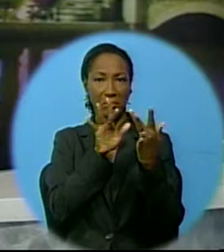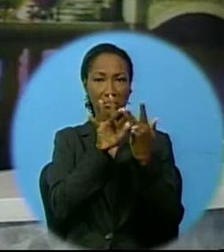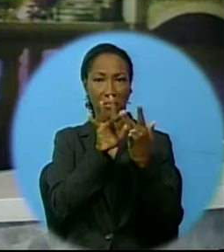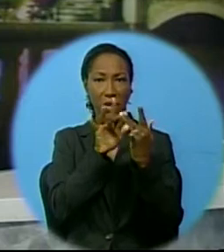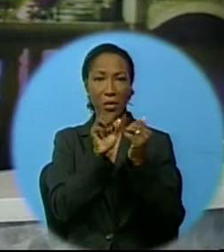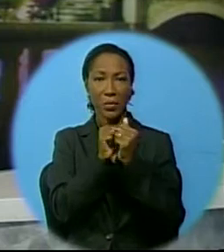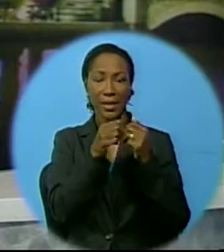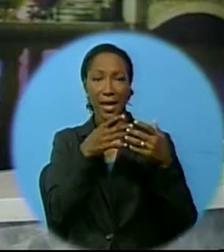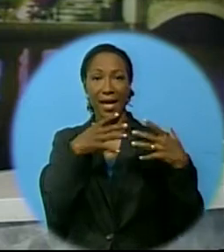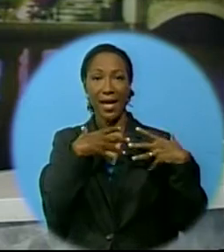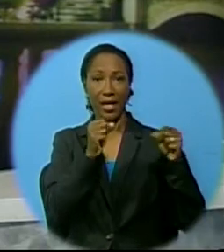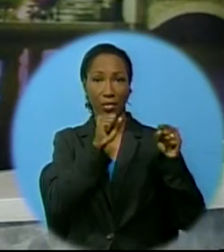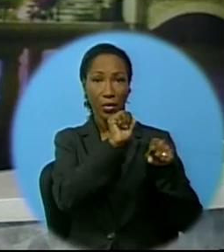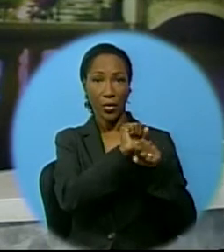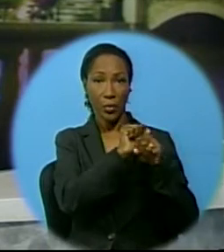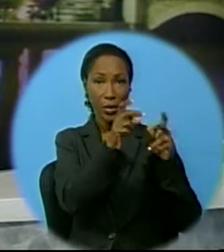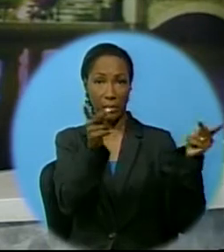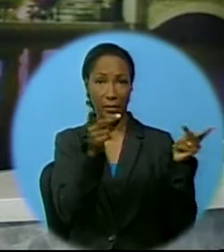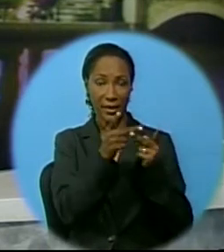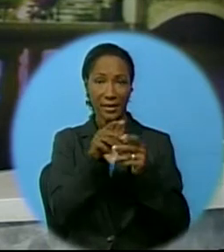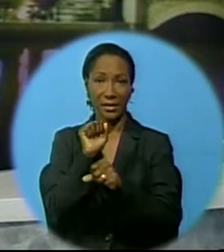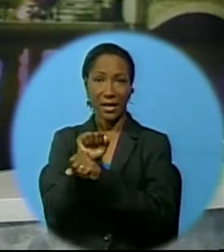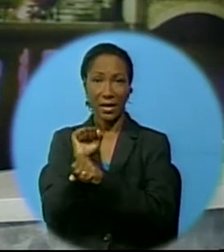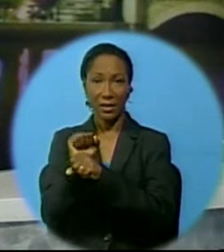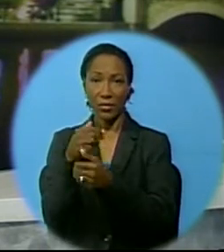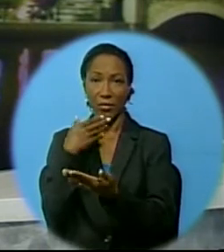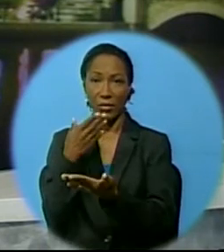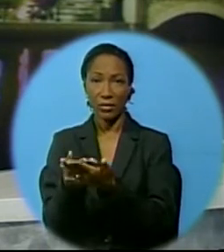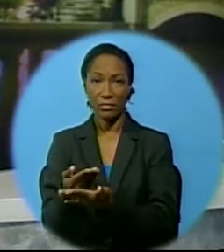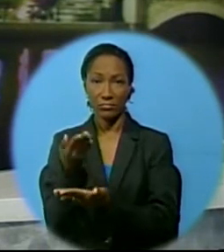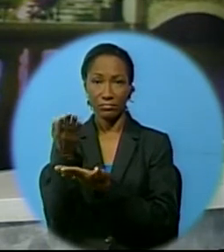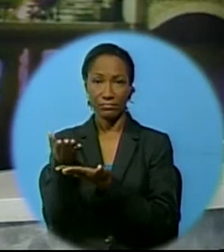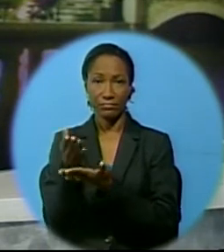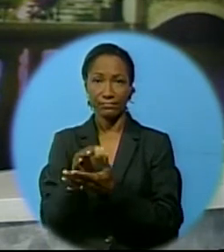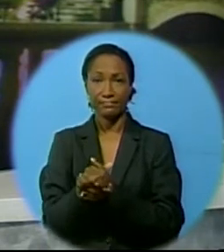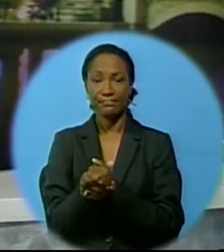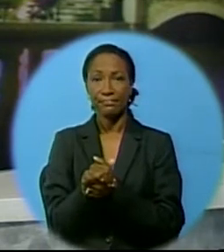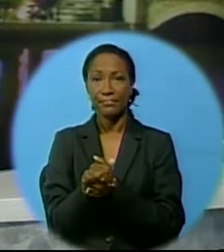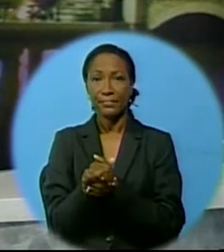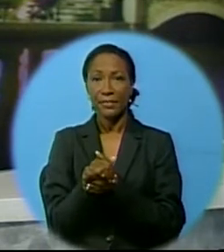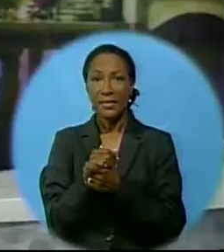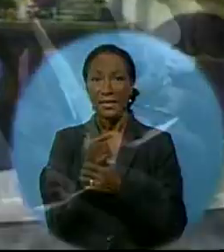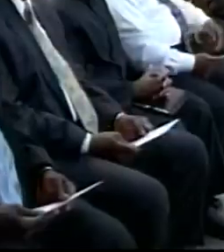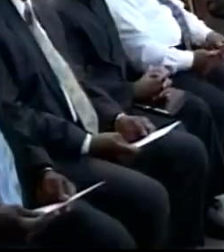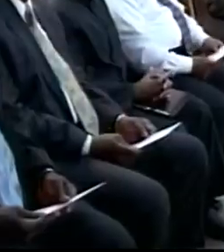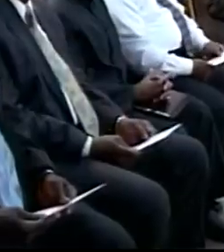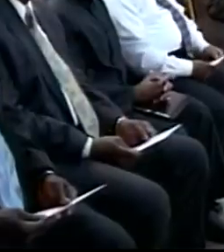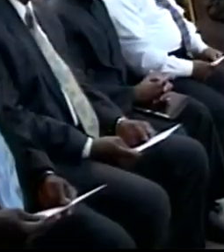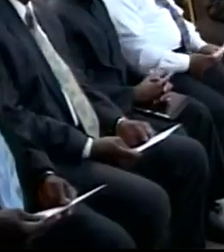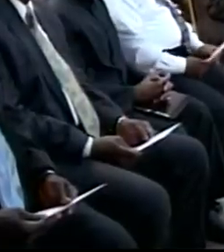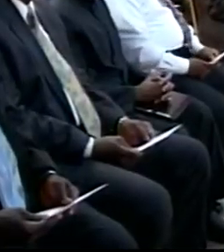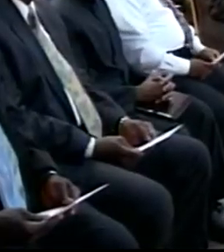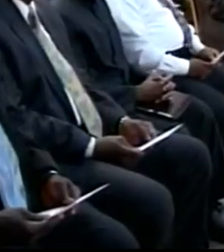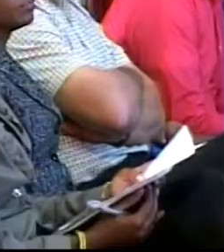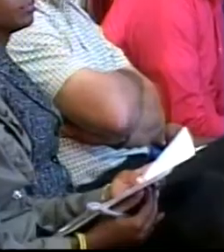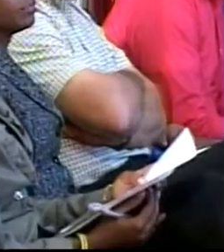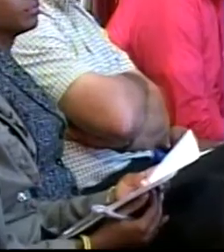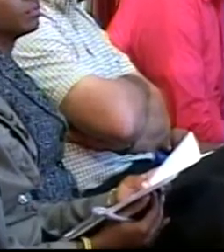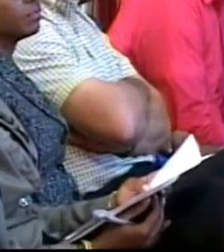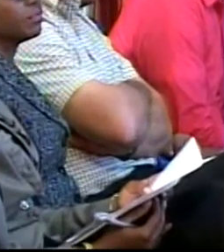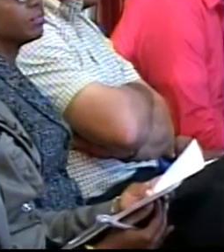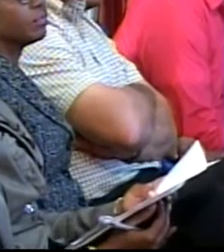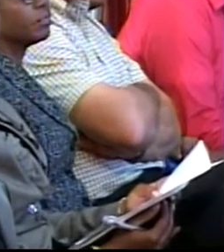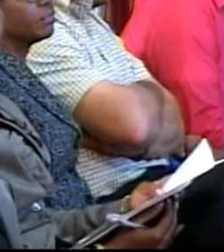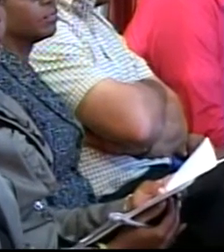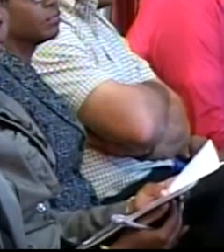healthy work environment and productivity. Mr. Stewart made the comment as he delivered the featured address at the launch of the Week